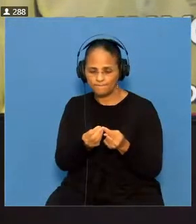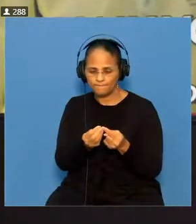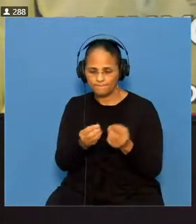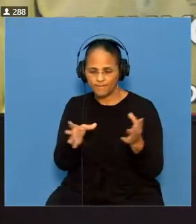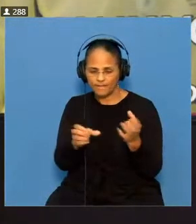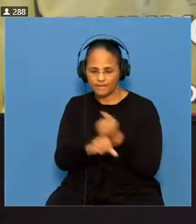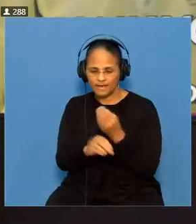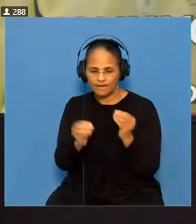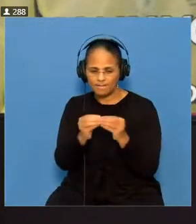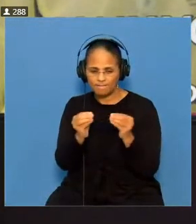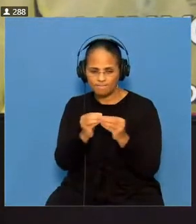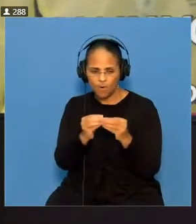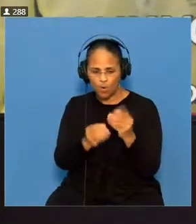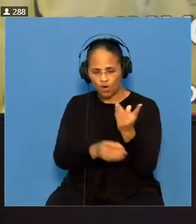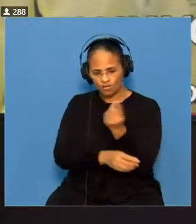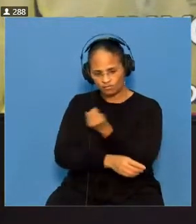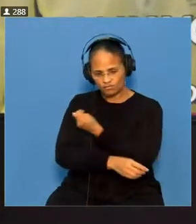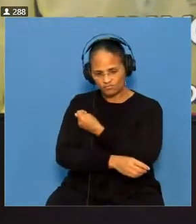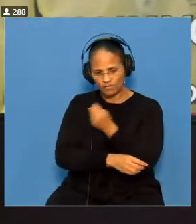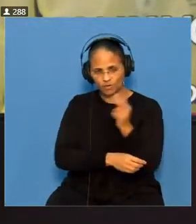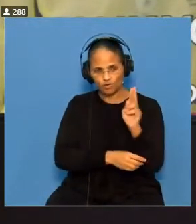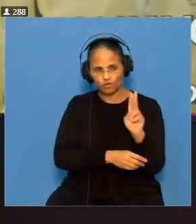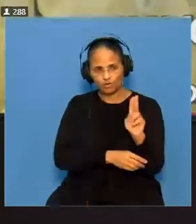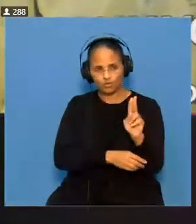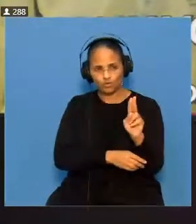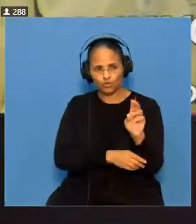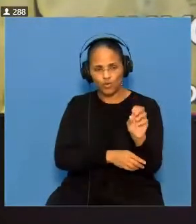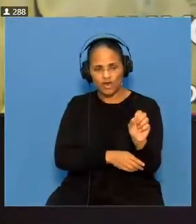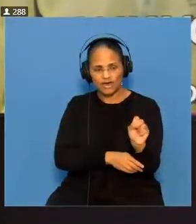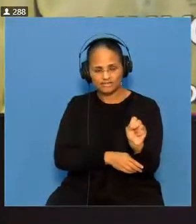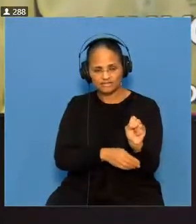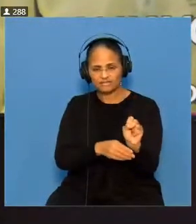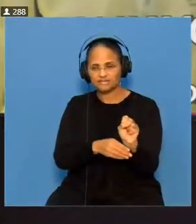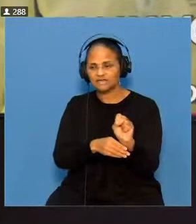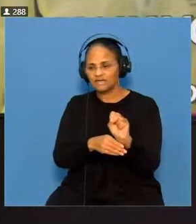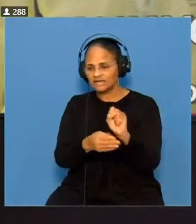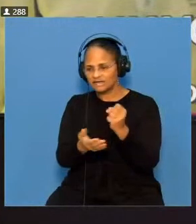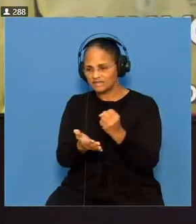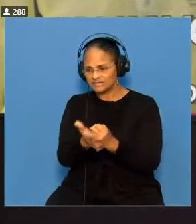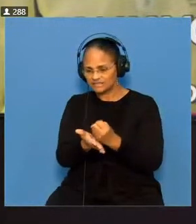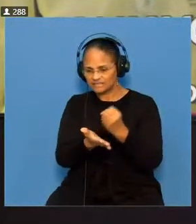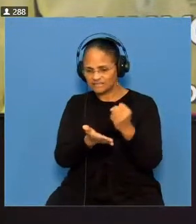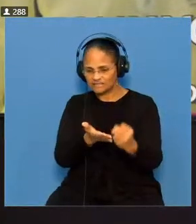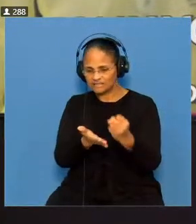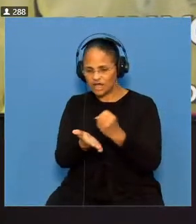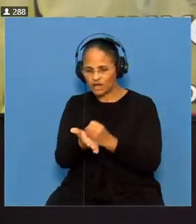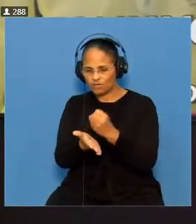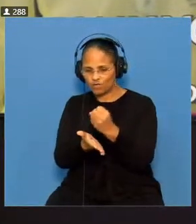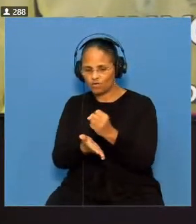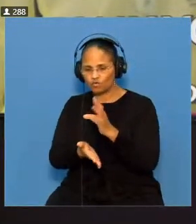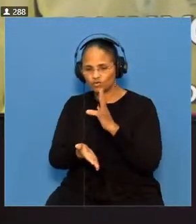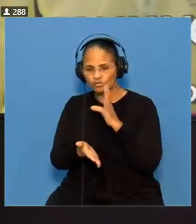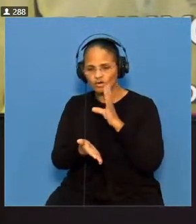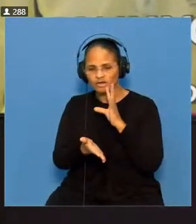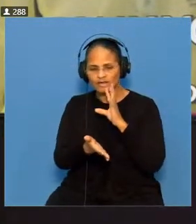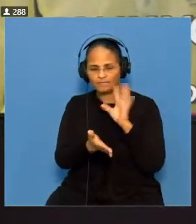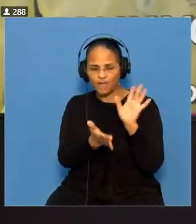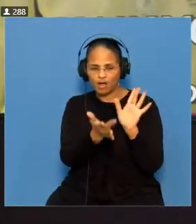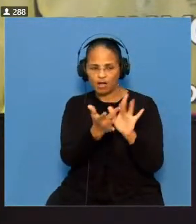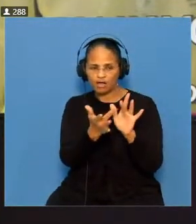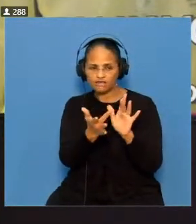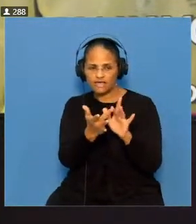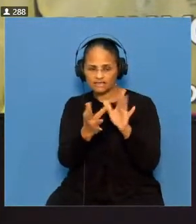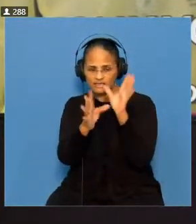getting more of the vaccine from the US Consul General, and there was talk about him contacting